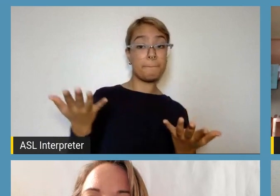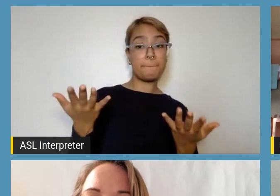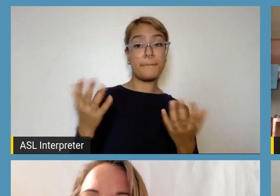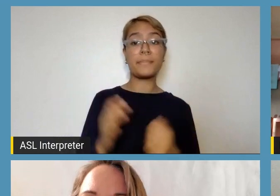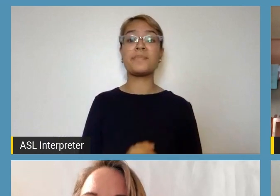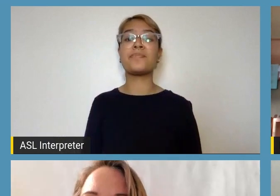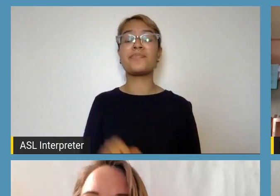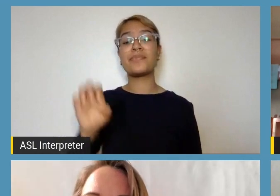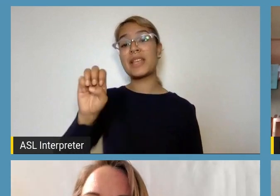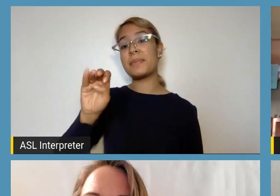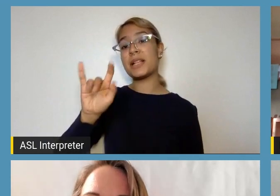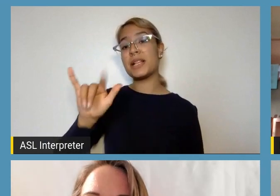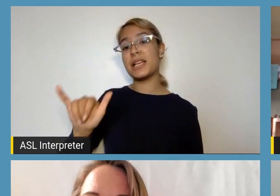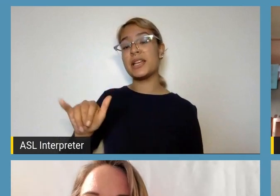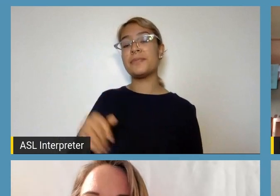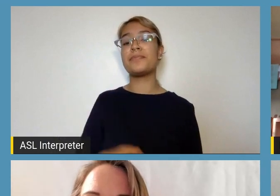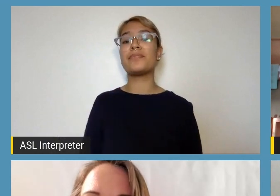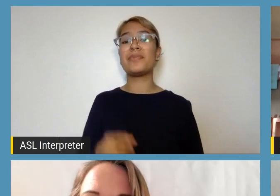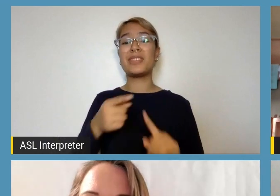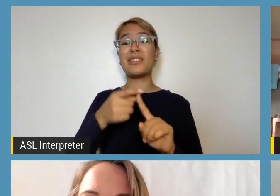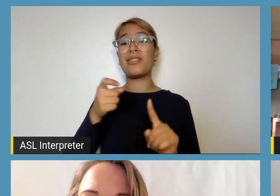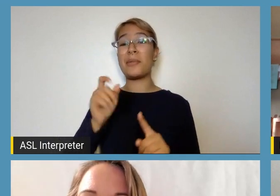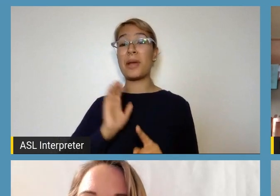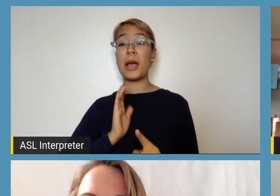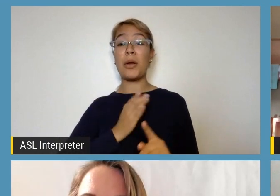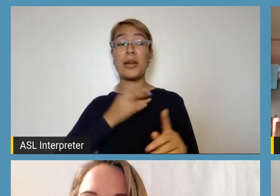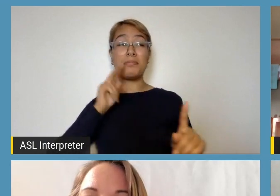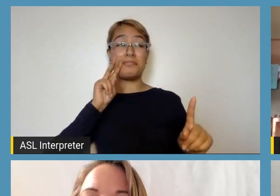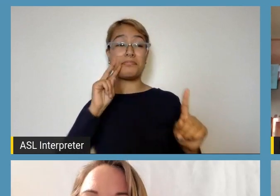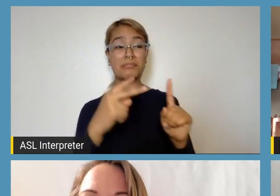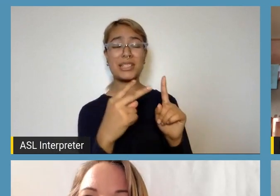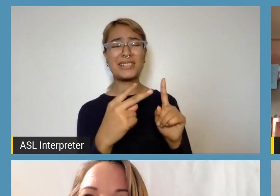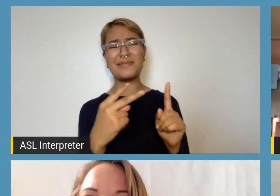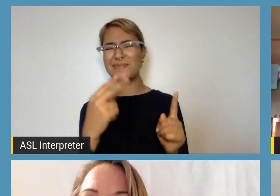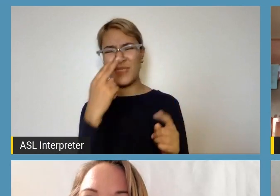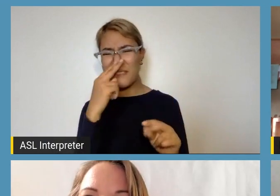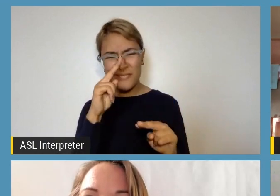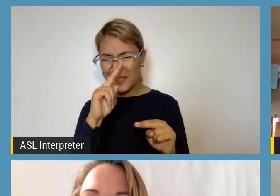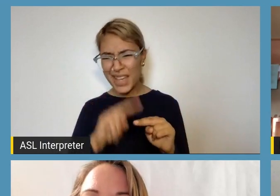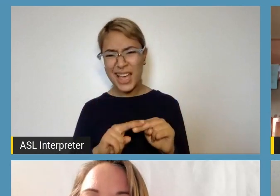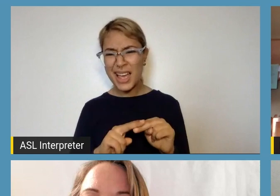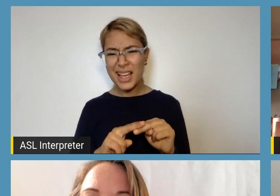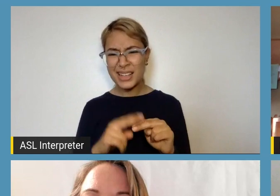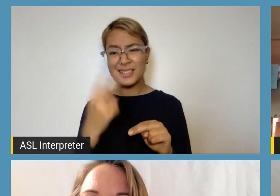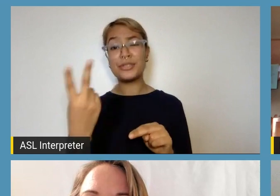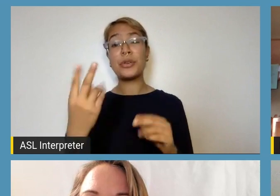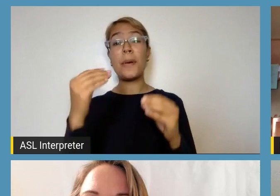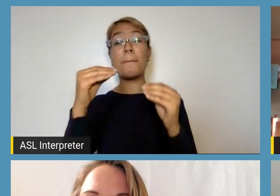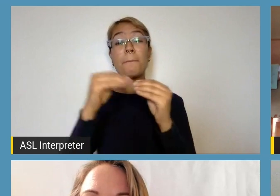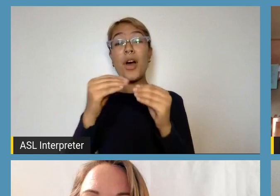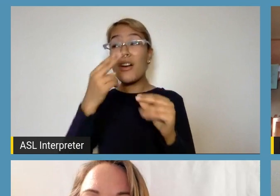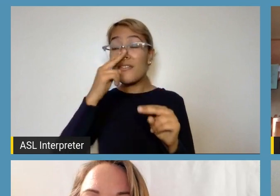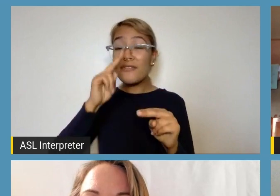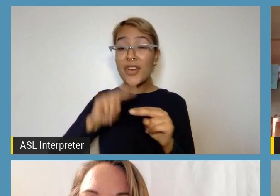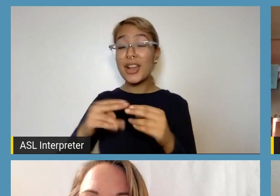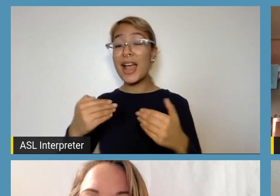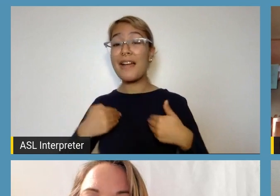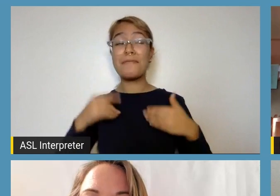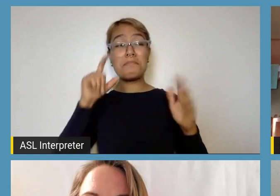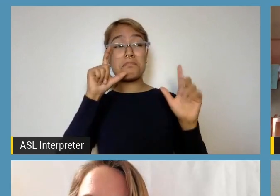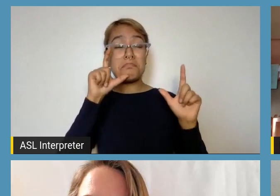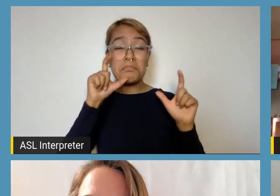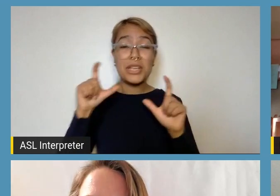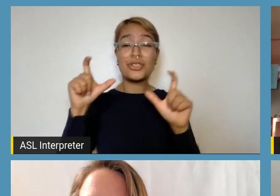You know, from our perspective, it's to have fun with it, too. I mean, the more fun we're having with pictures of nature